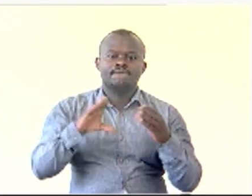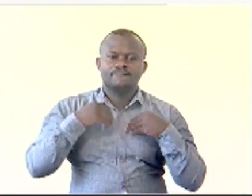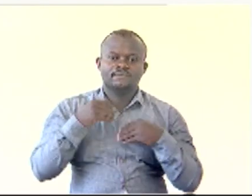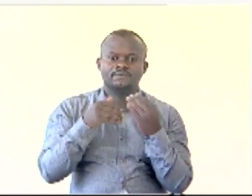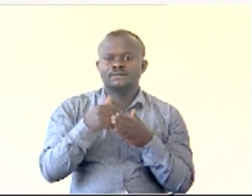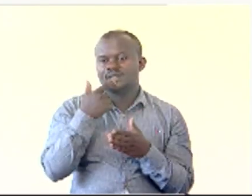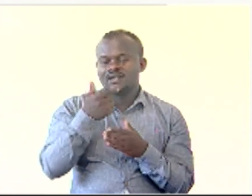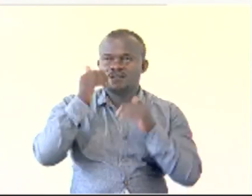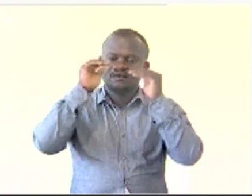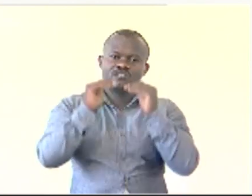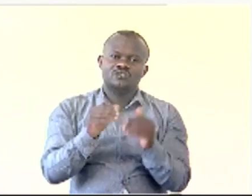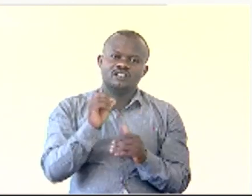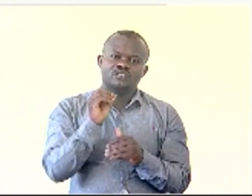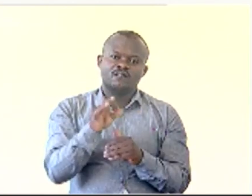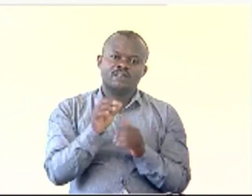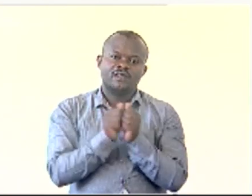the structure of the